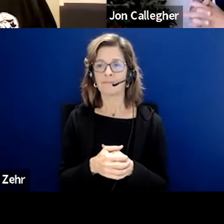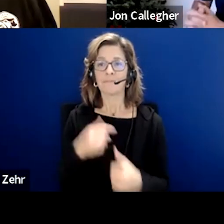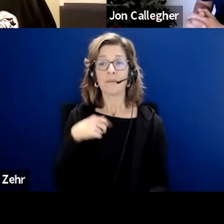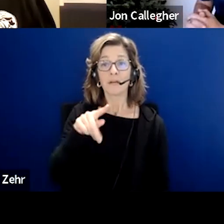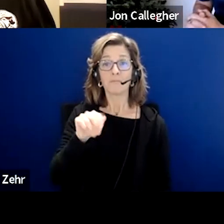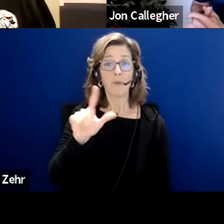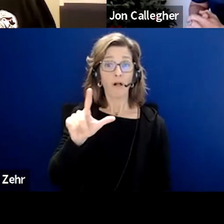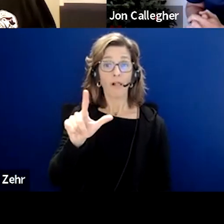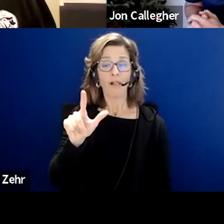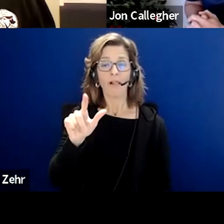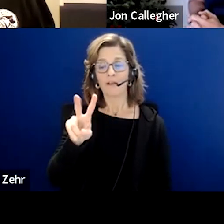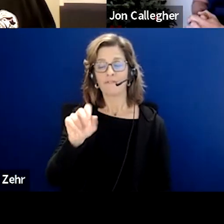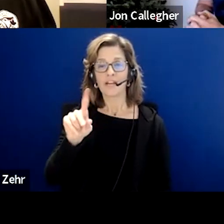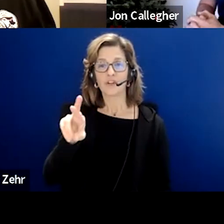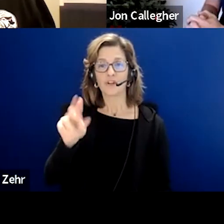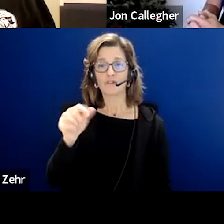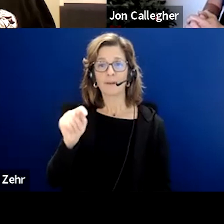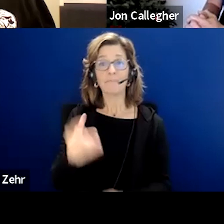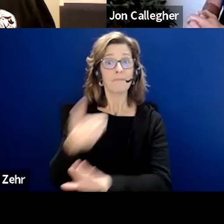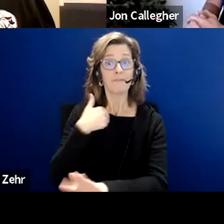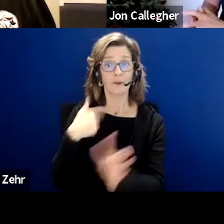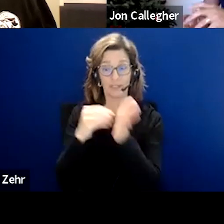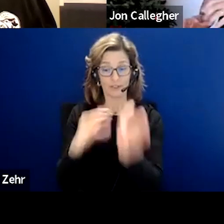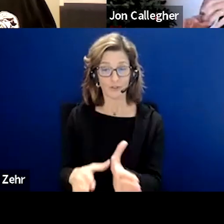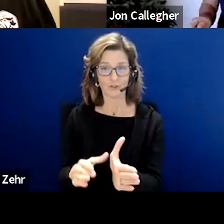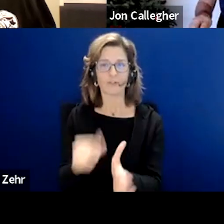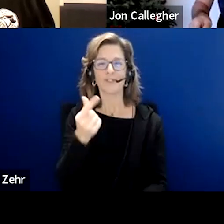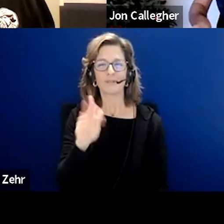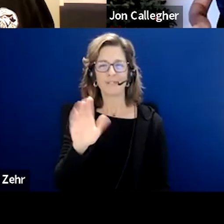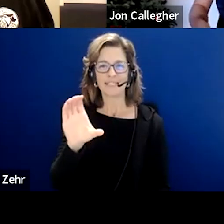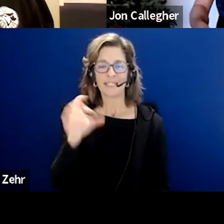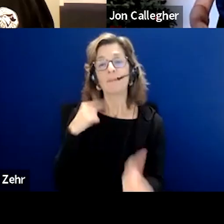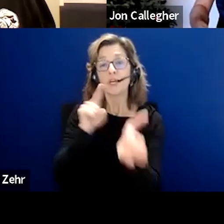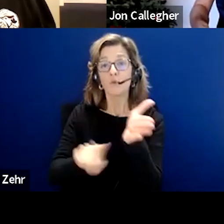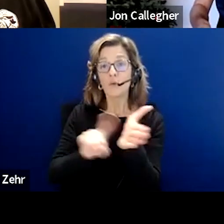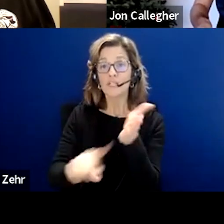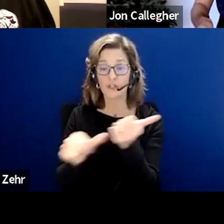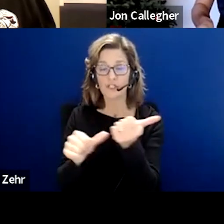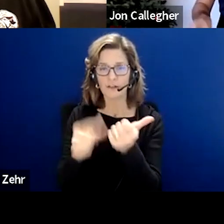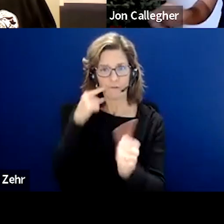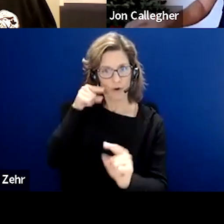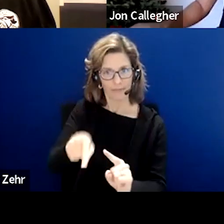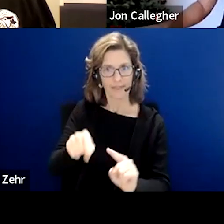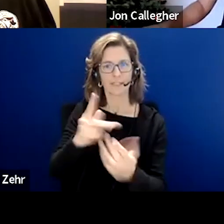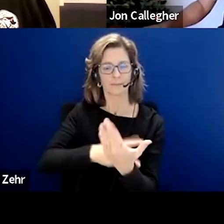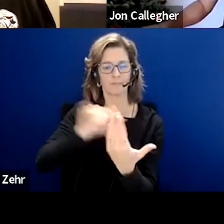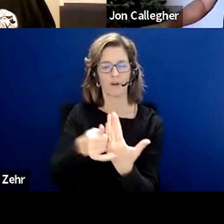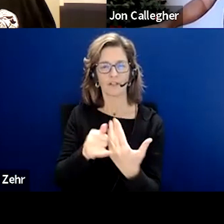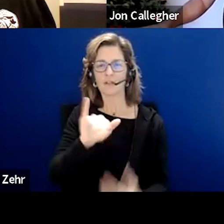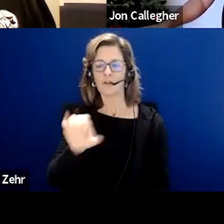I'm a former George Brown student and research assistant on the Job Talks Access